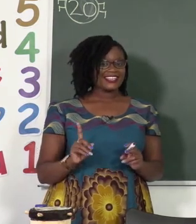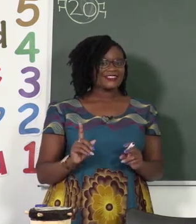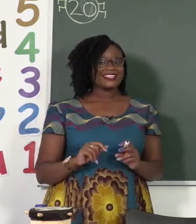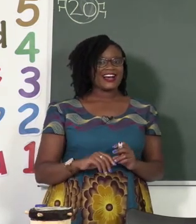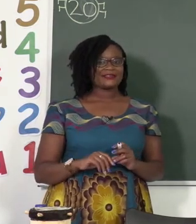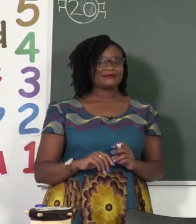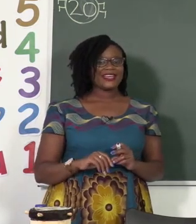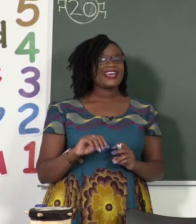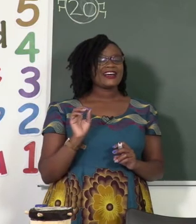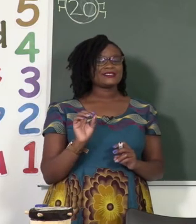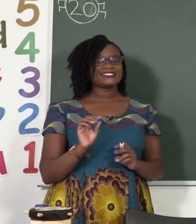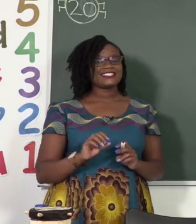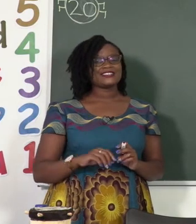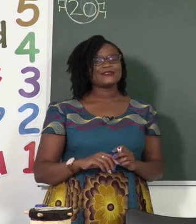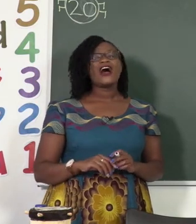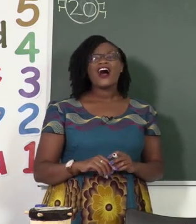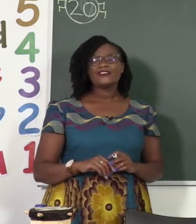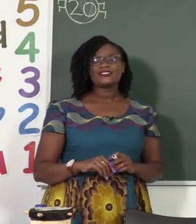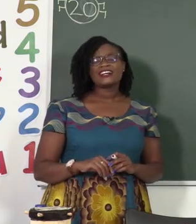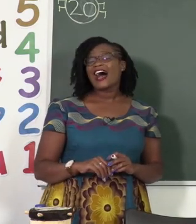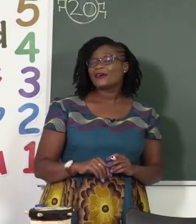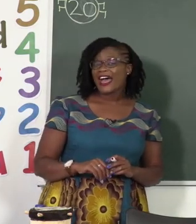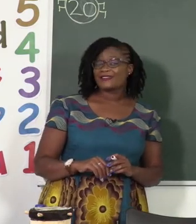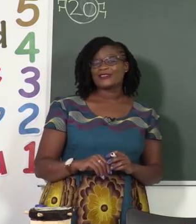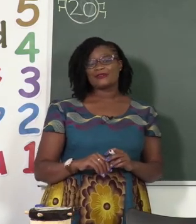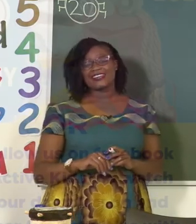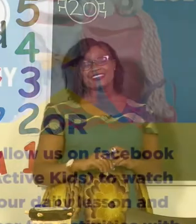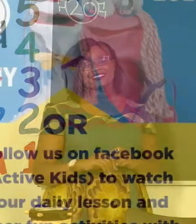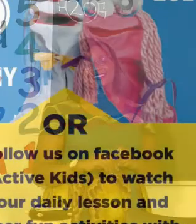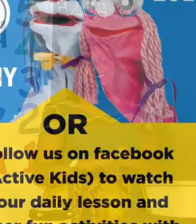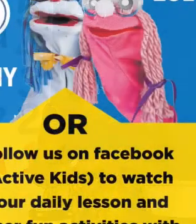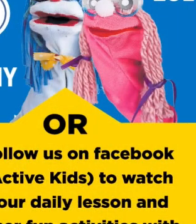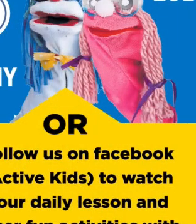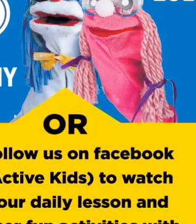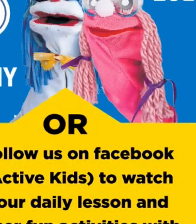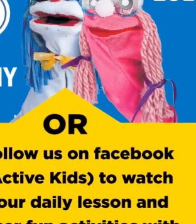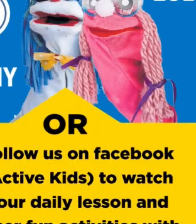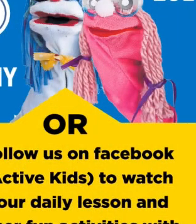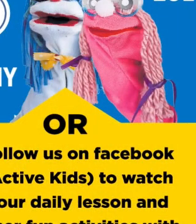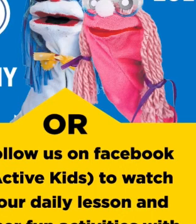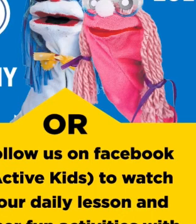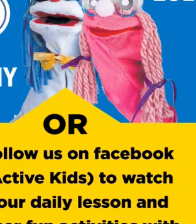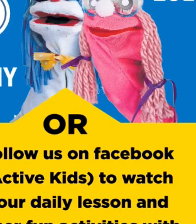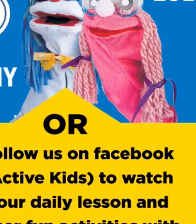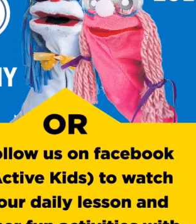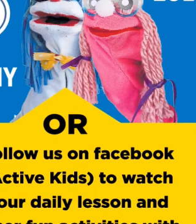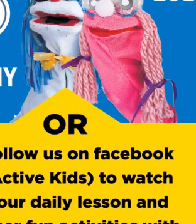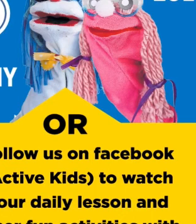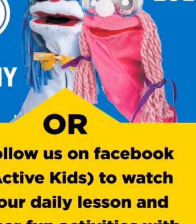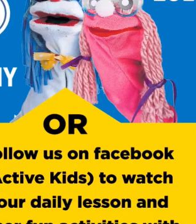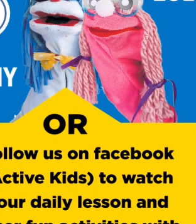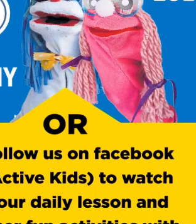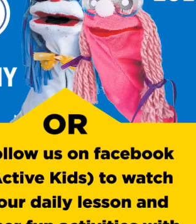Take your time and I will see you after our advert break. Follow us on MyZone Facebook Active Kids